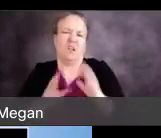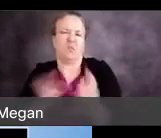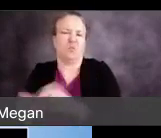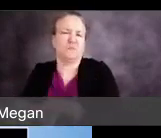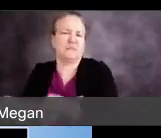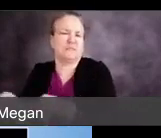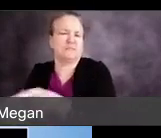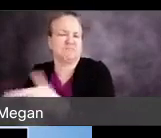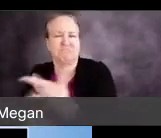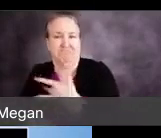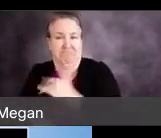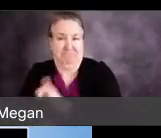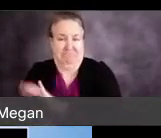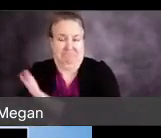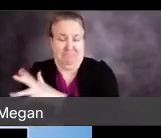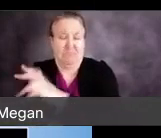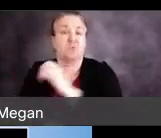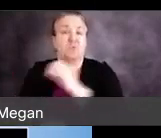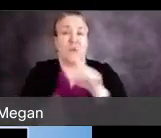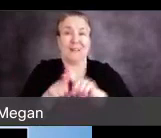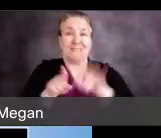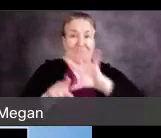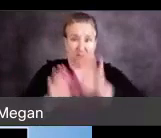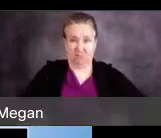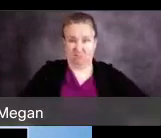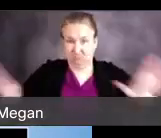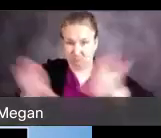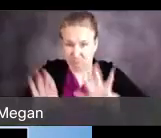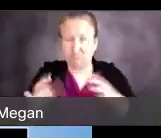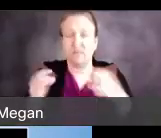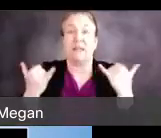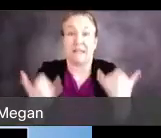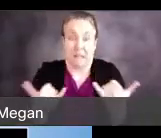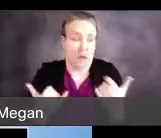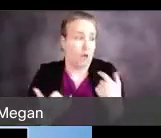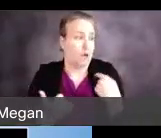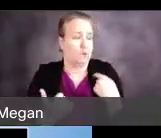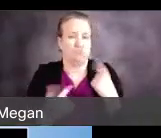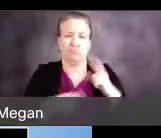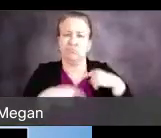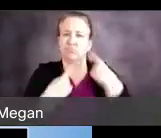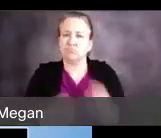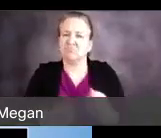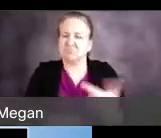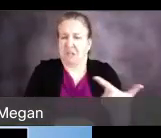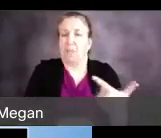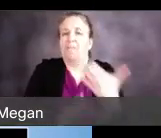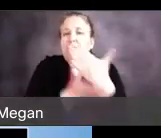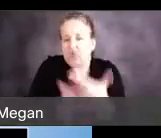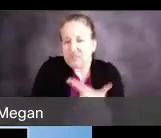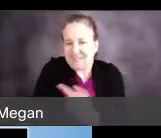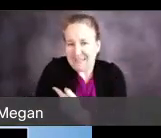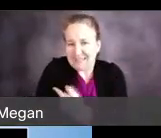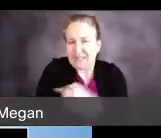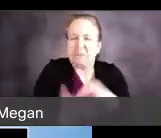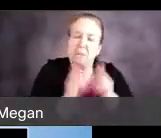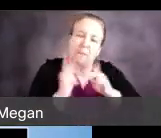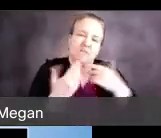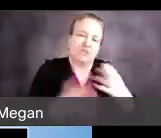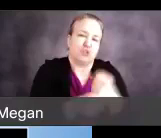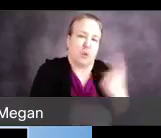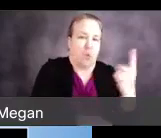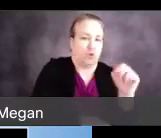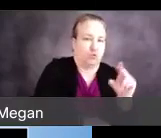that. So as a county, we have now vaccinated partially. That means they've gotten one dose,